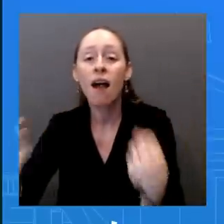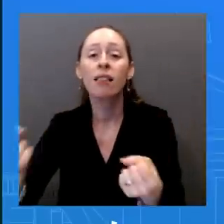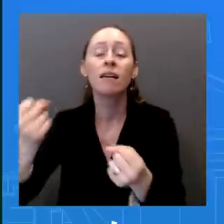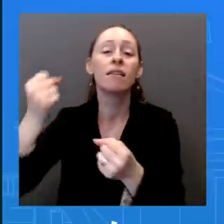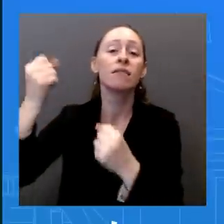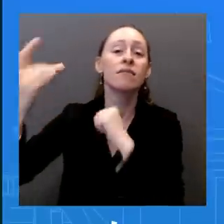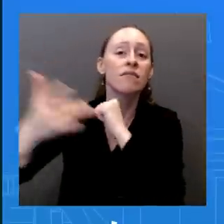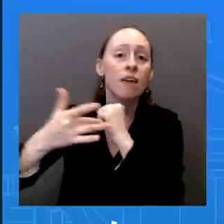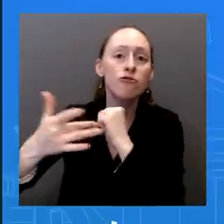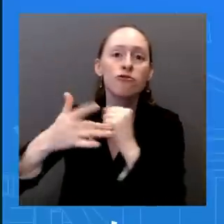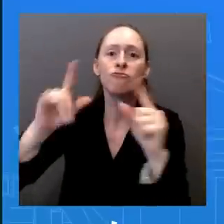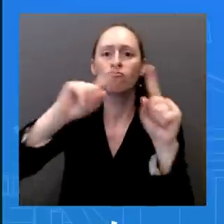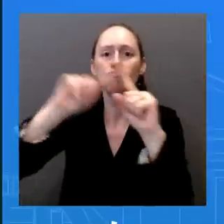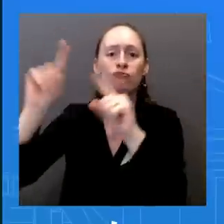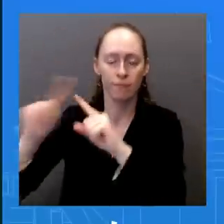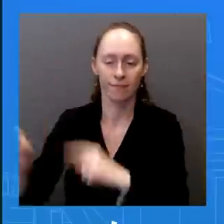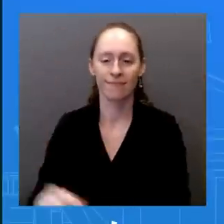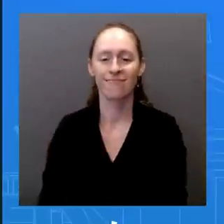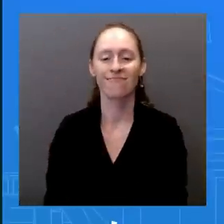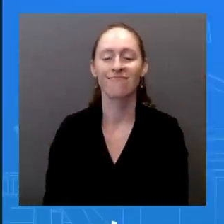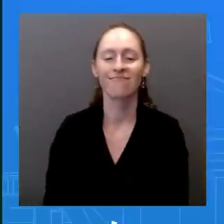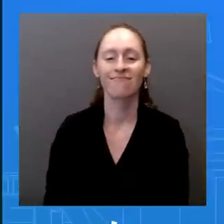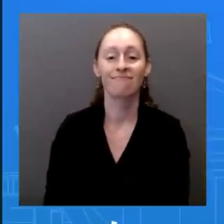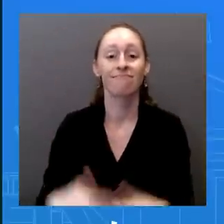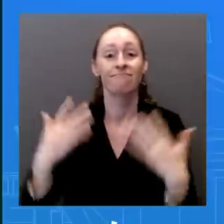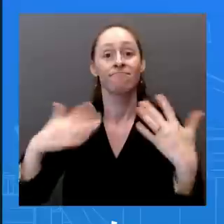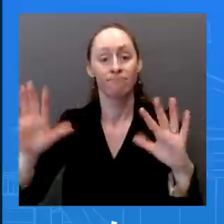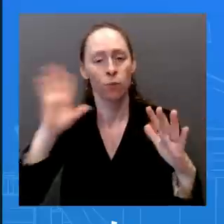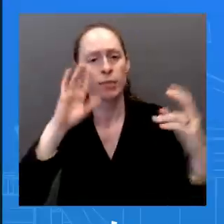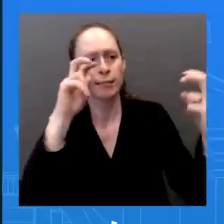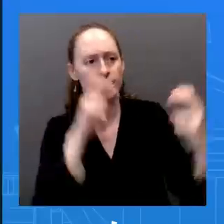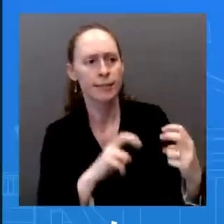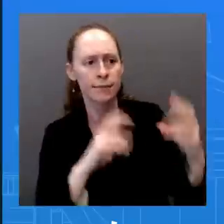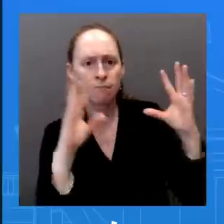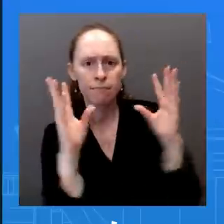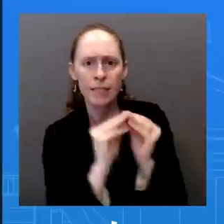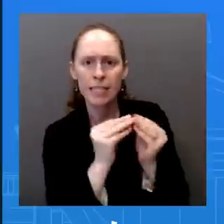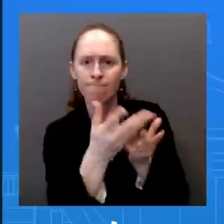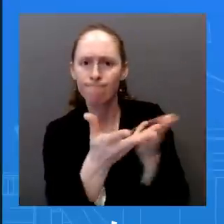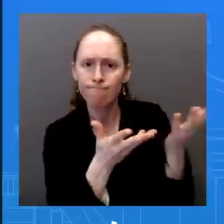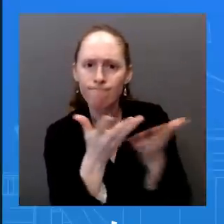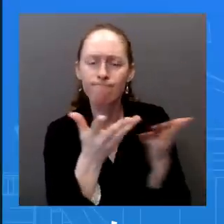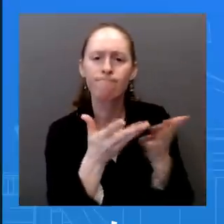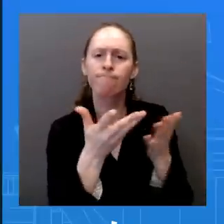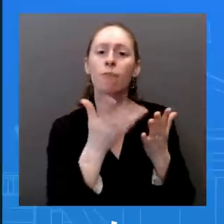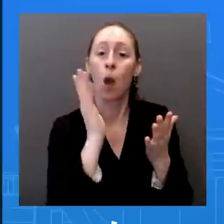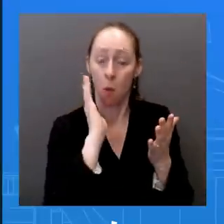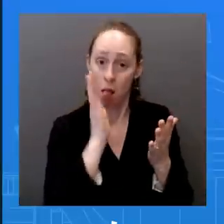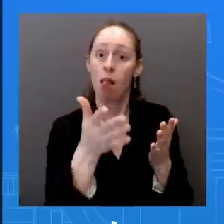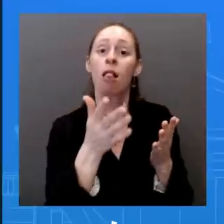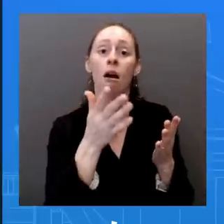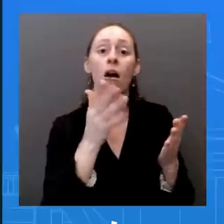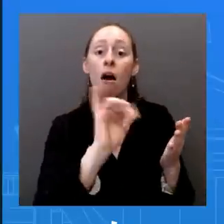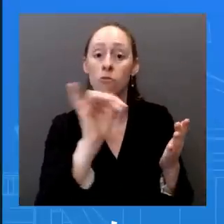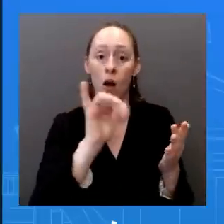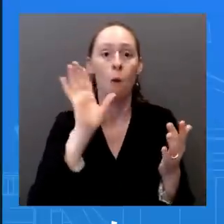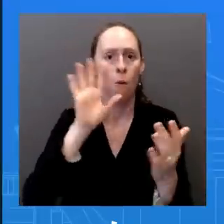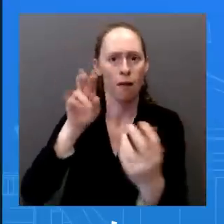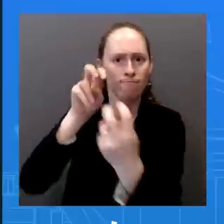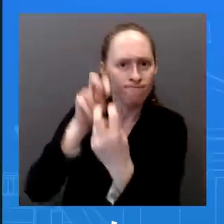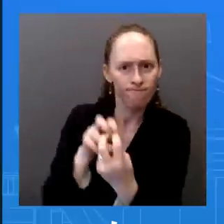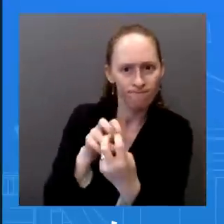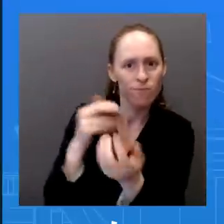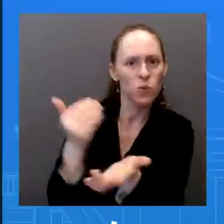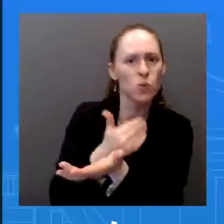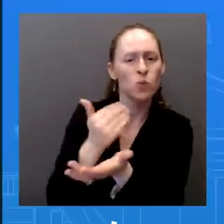including his first bilateral meeting with new Prime Minister Liz Truss of the United Kingdom. In the afternoon, he will